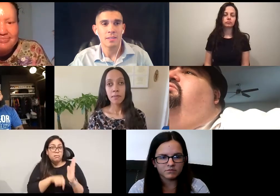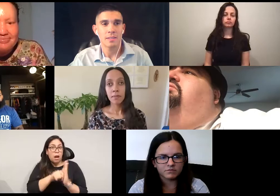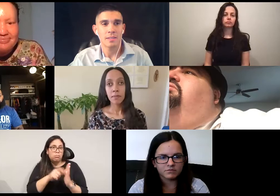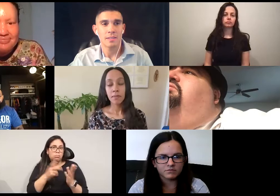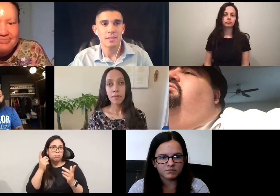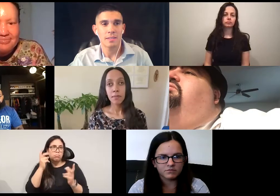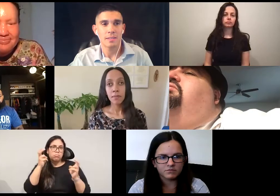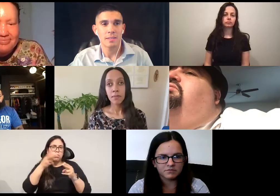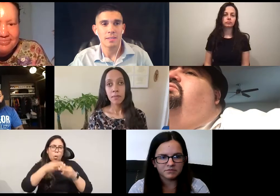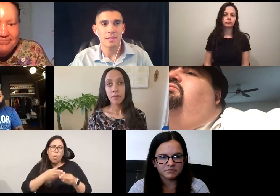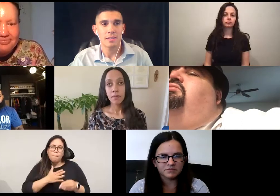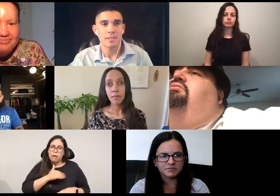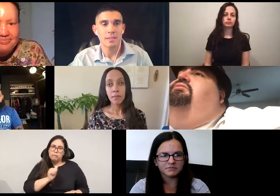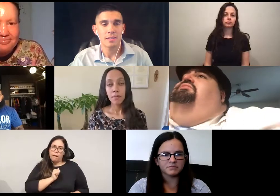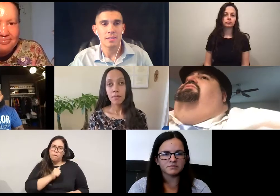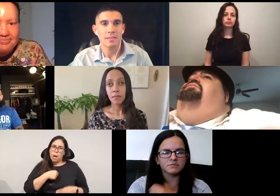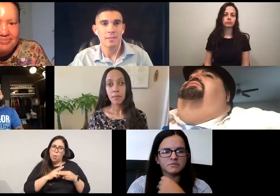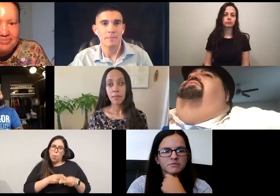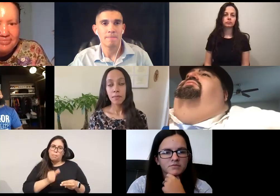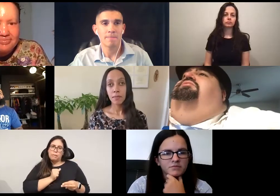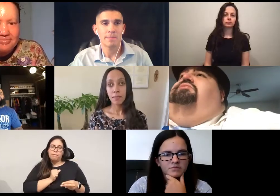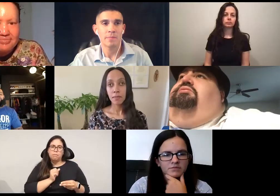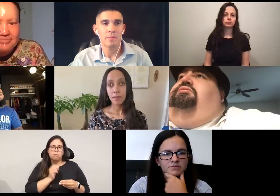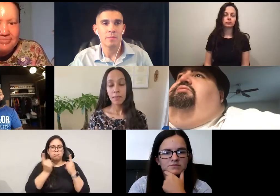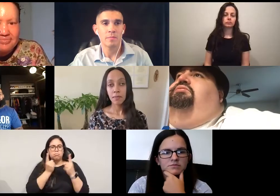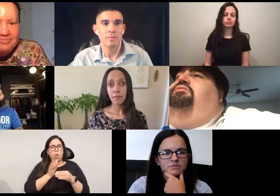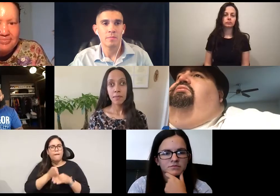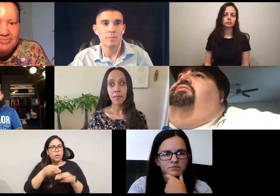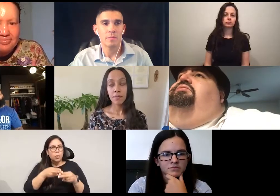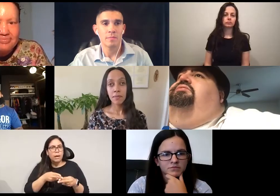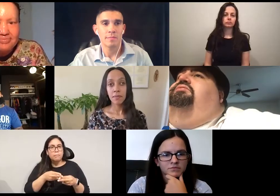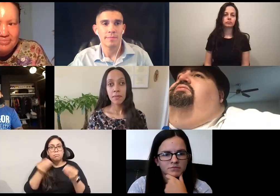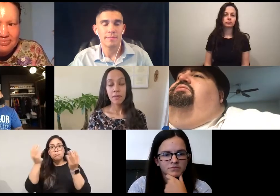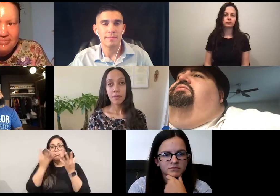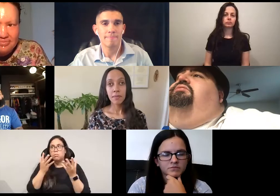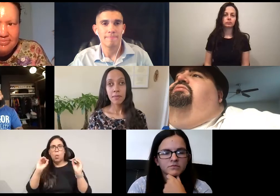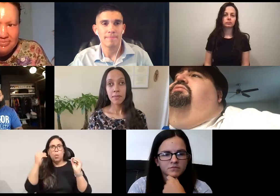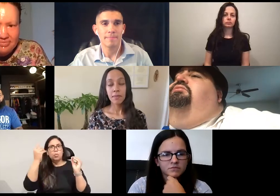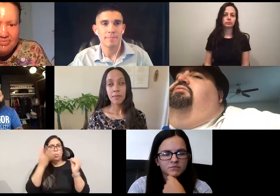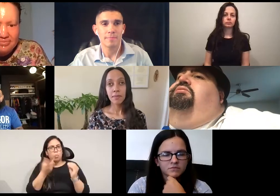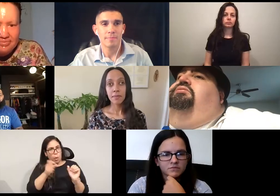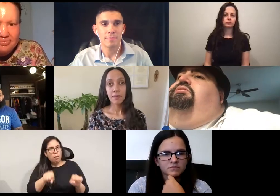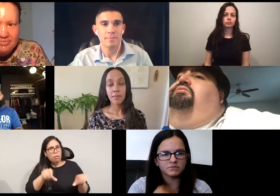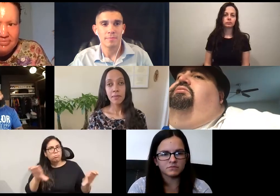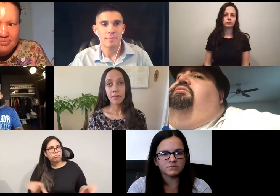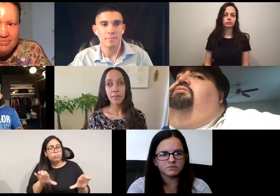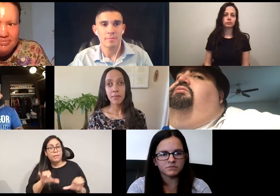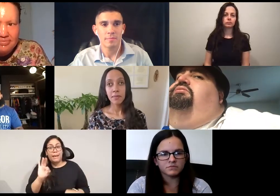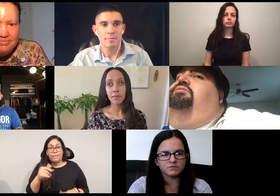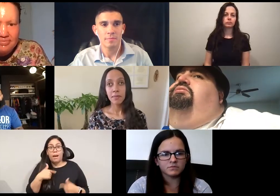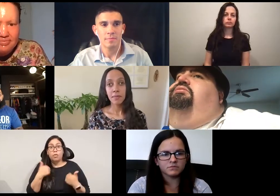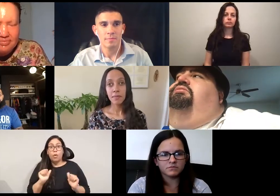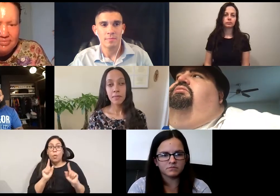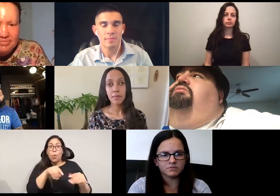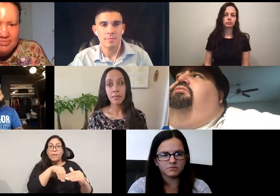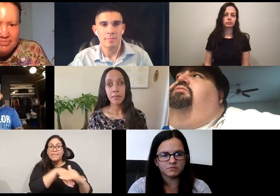overweight. And just nobody told me that I could be physically active. And when I tried to go into